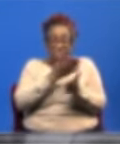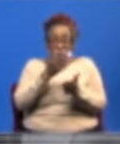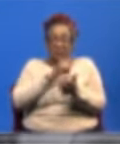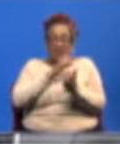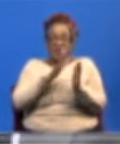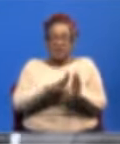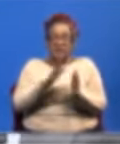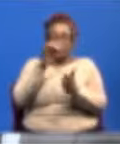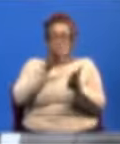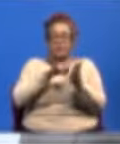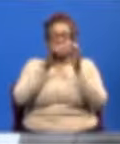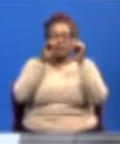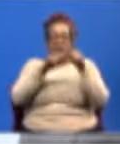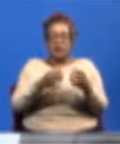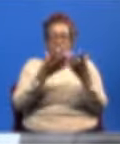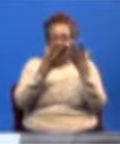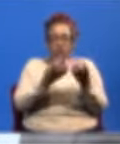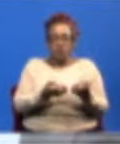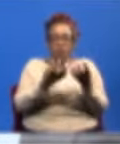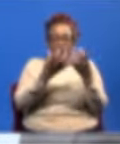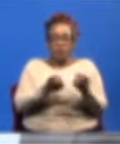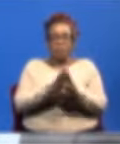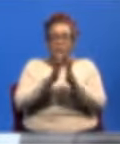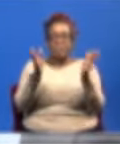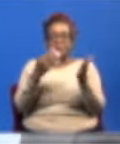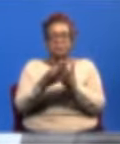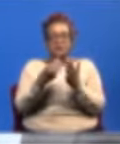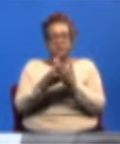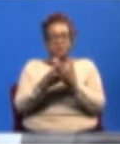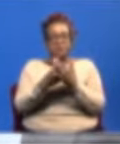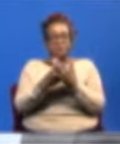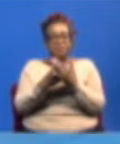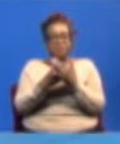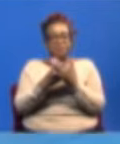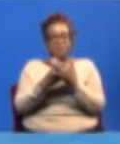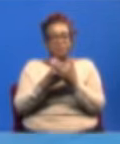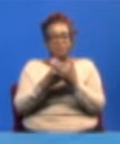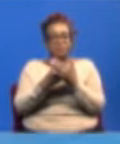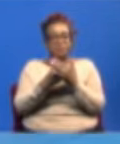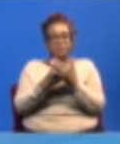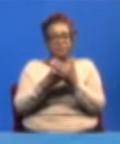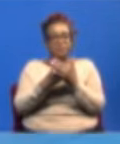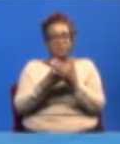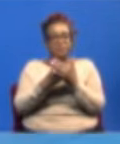to siphon public resources. Sergeant Rose.